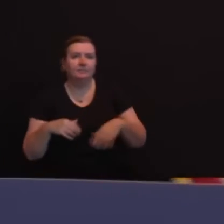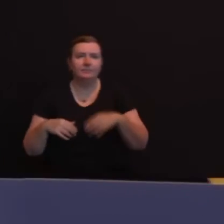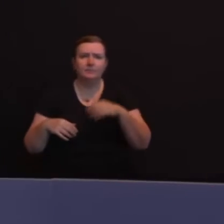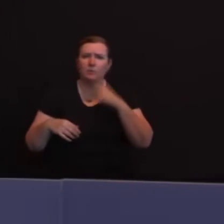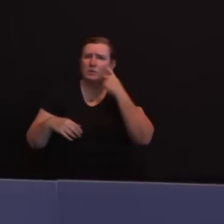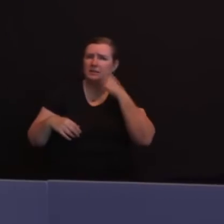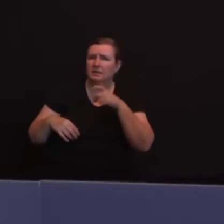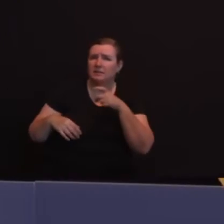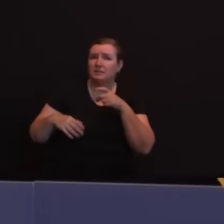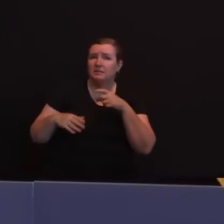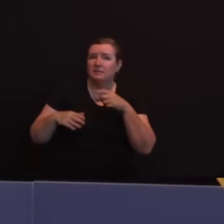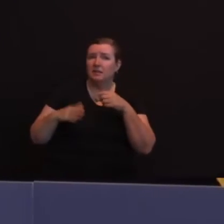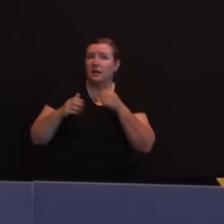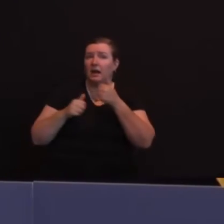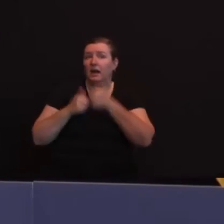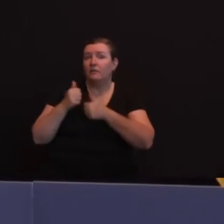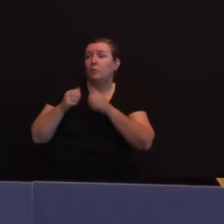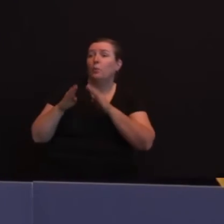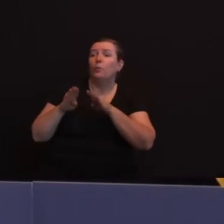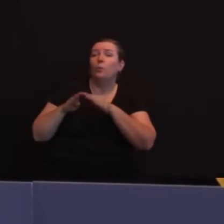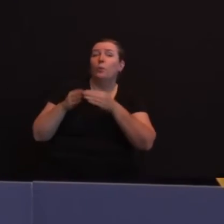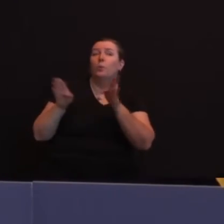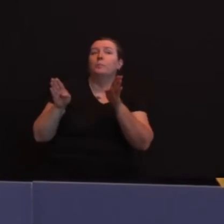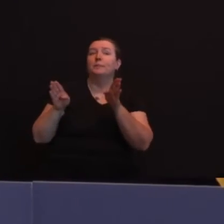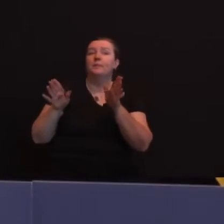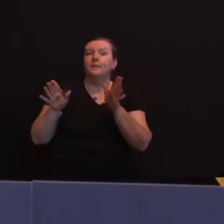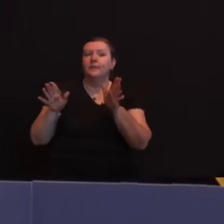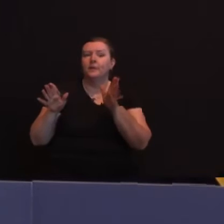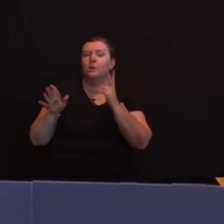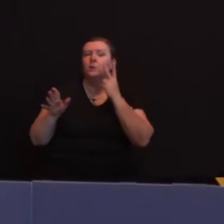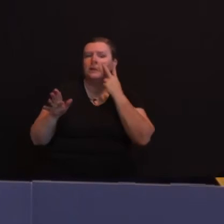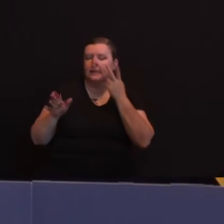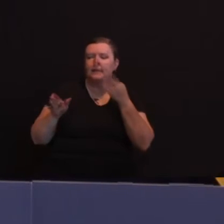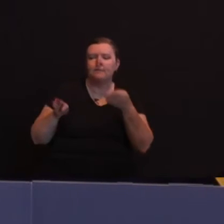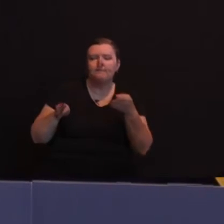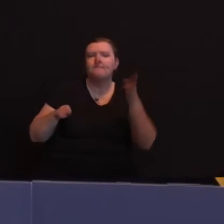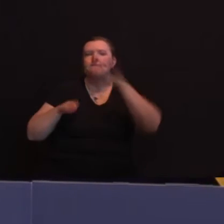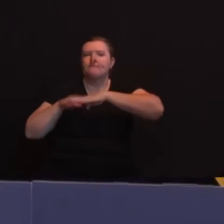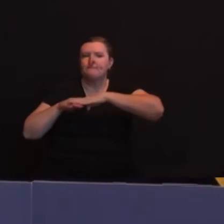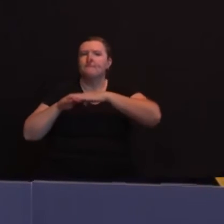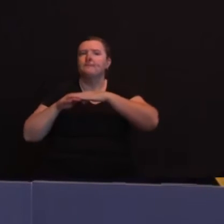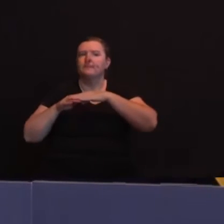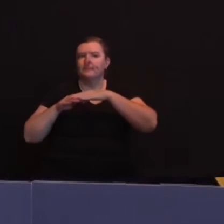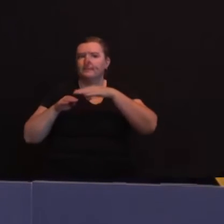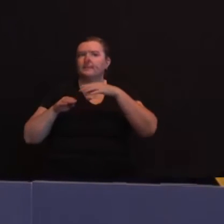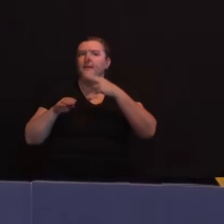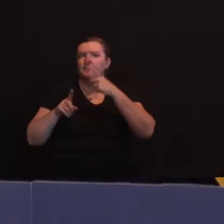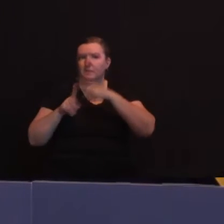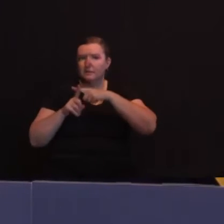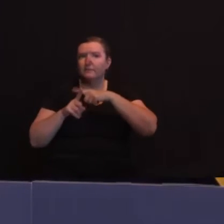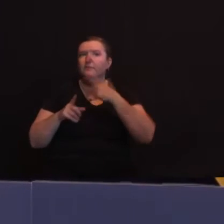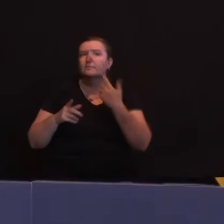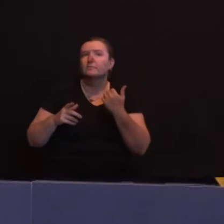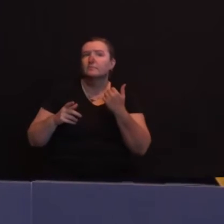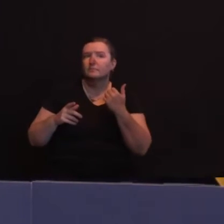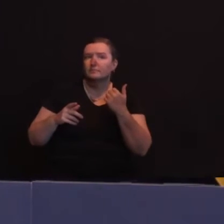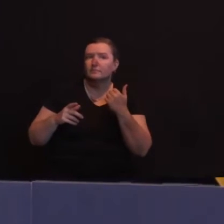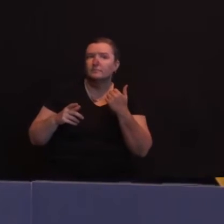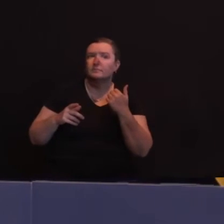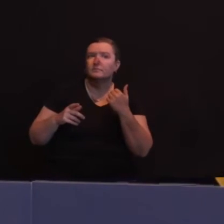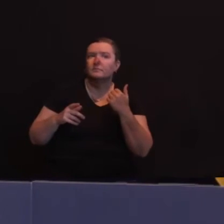After every opening, we've actually seen a tick up in cases and then lagging